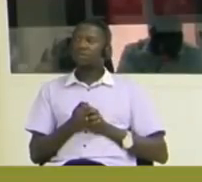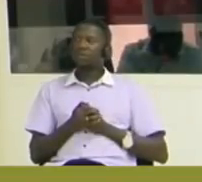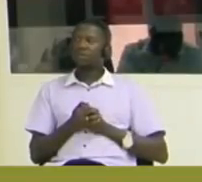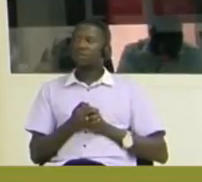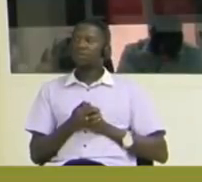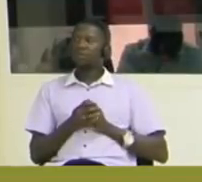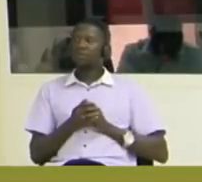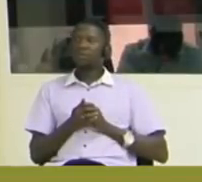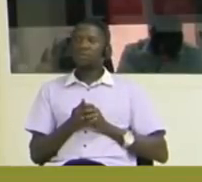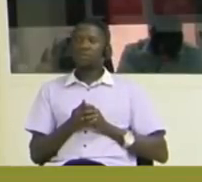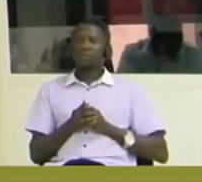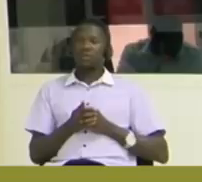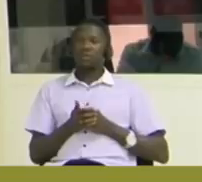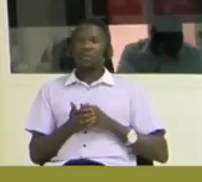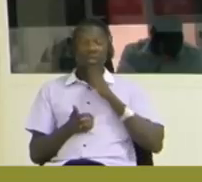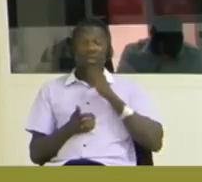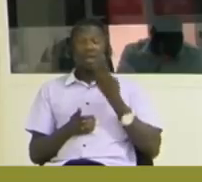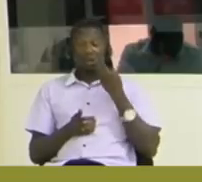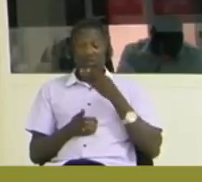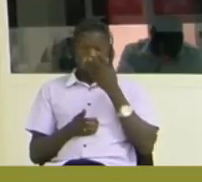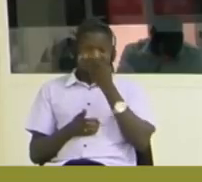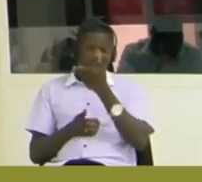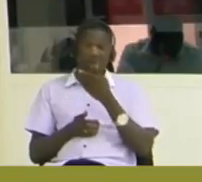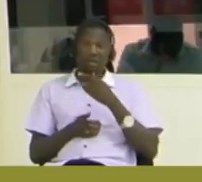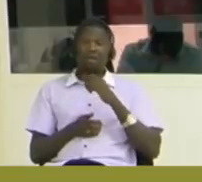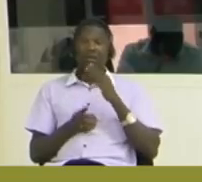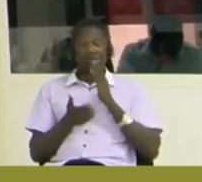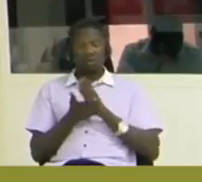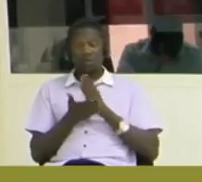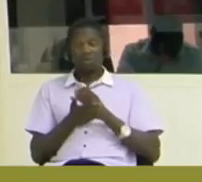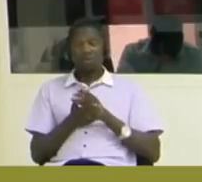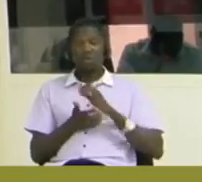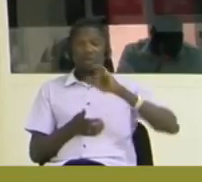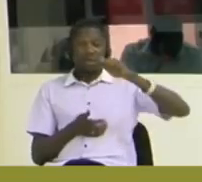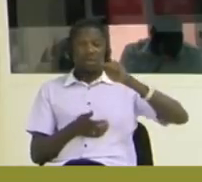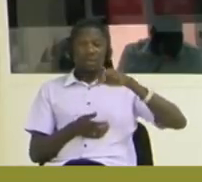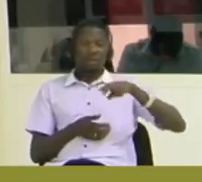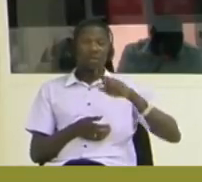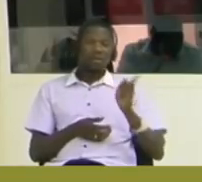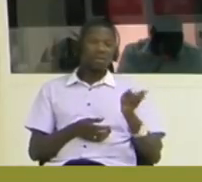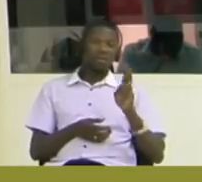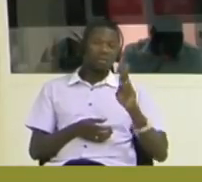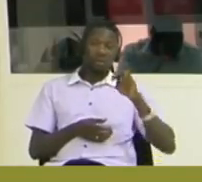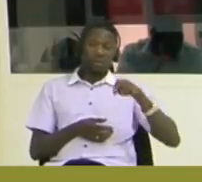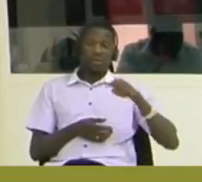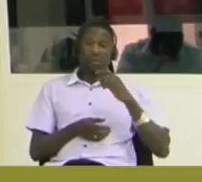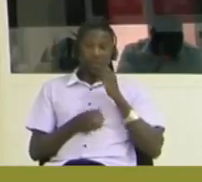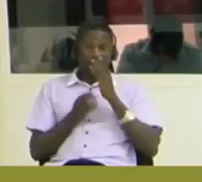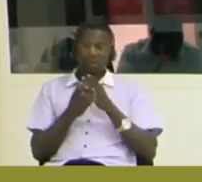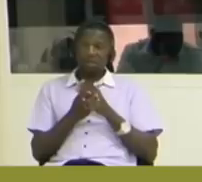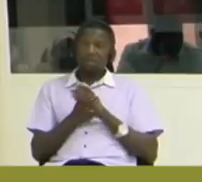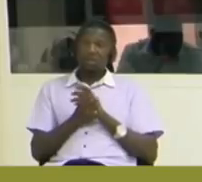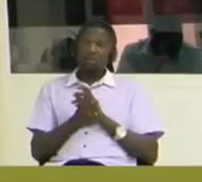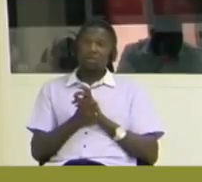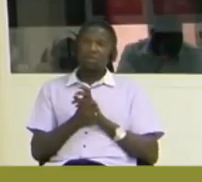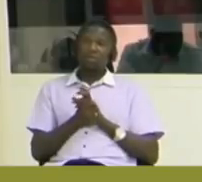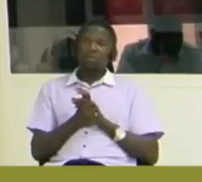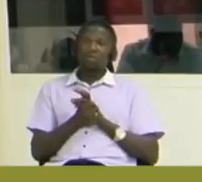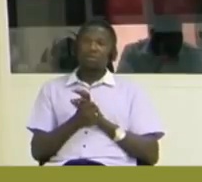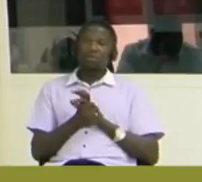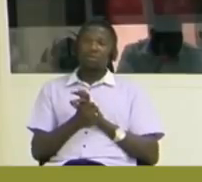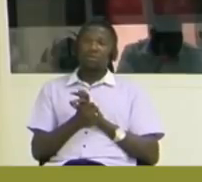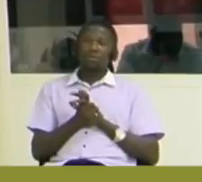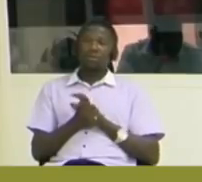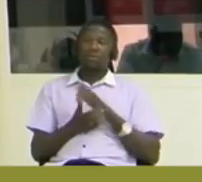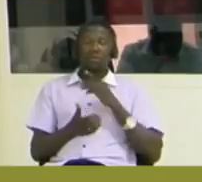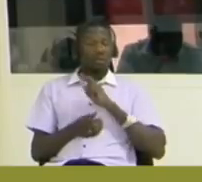Well, sir, if you were there, I'm sure Jangom did not say that, or are you assuming on his behalf as well? No, I'm not assuming. I am